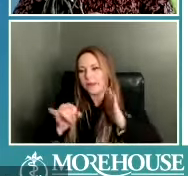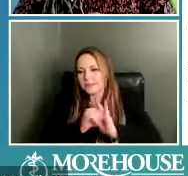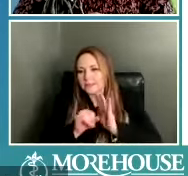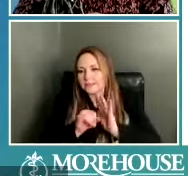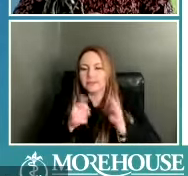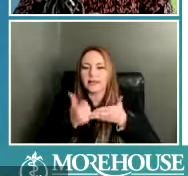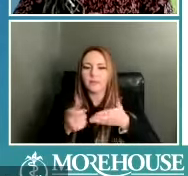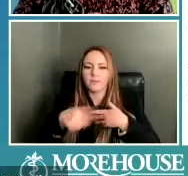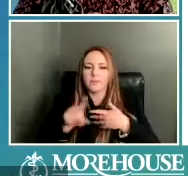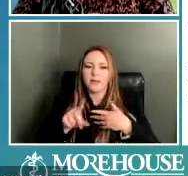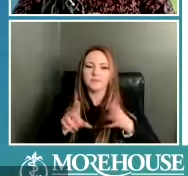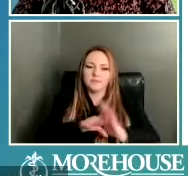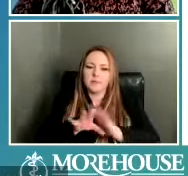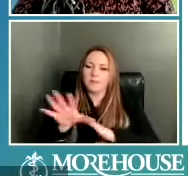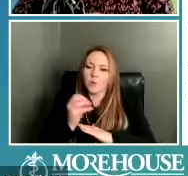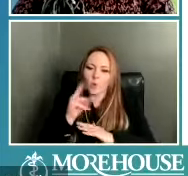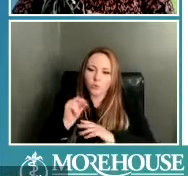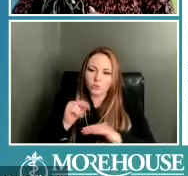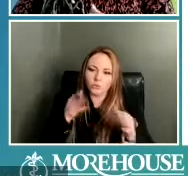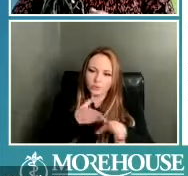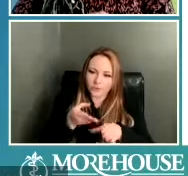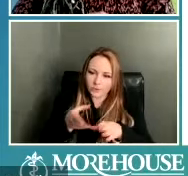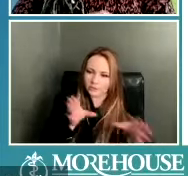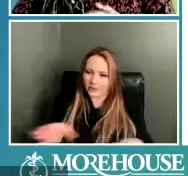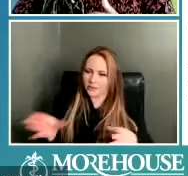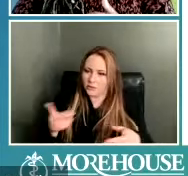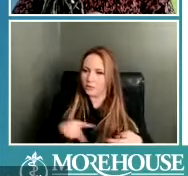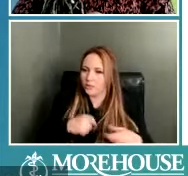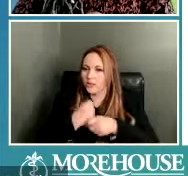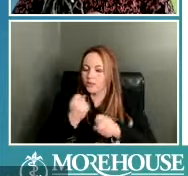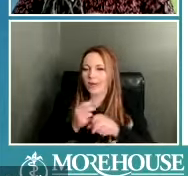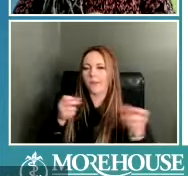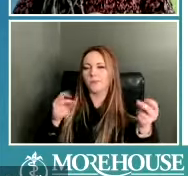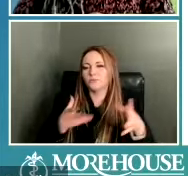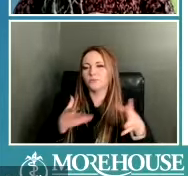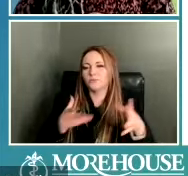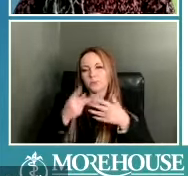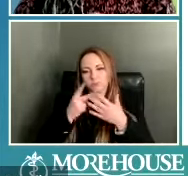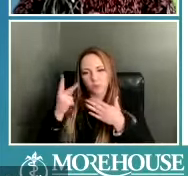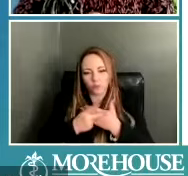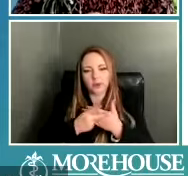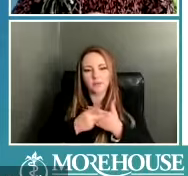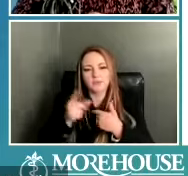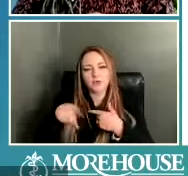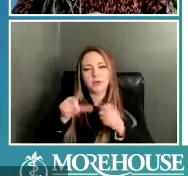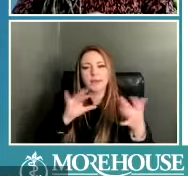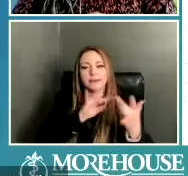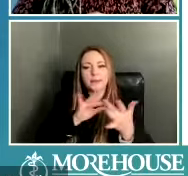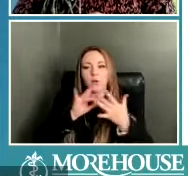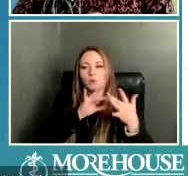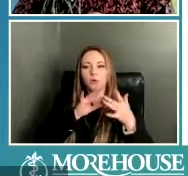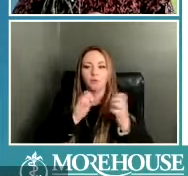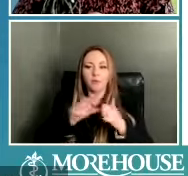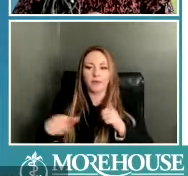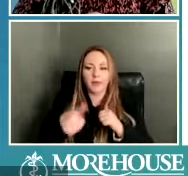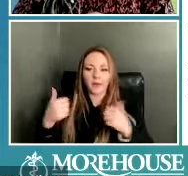develop a career plan. We create opportunities through this program for them to network with